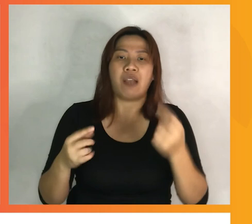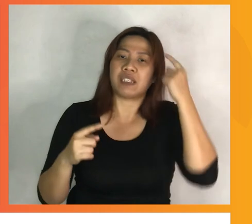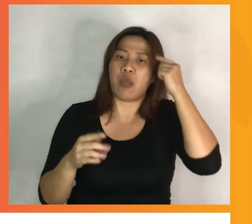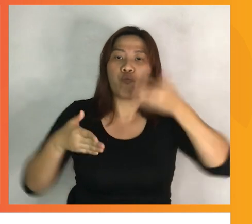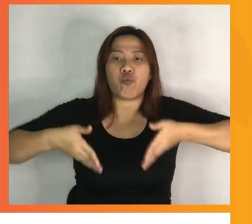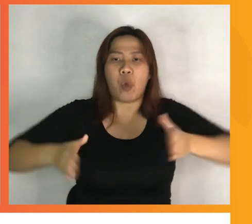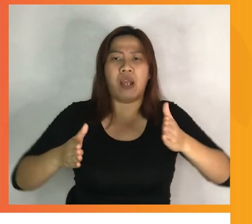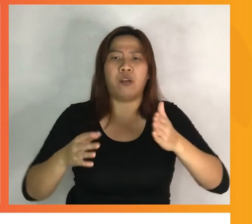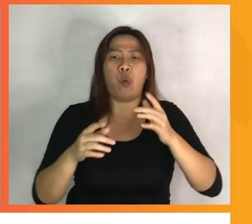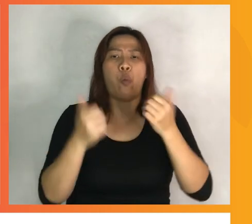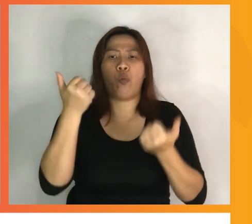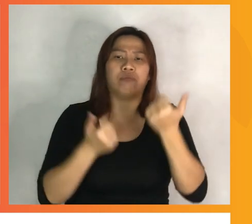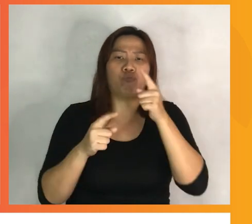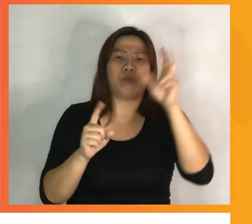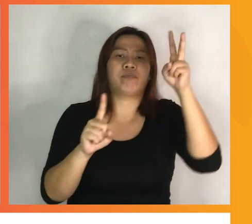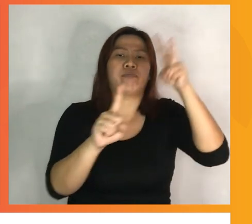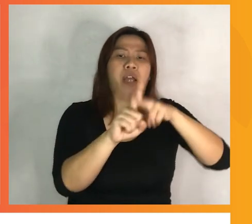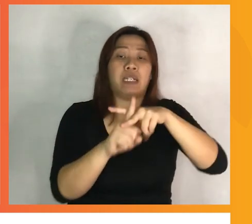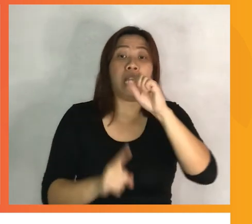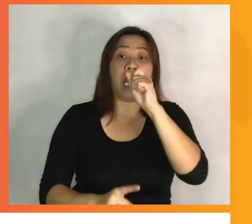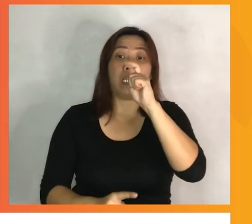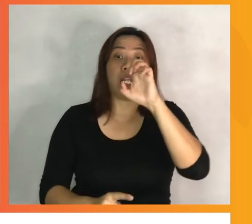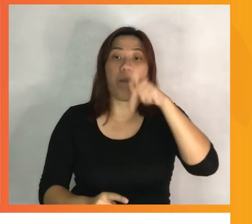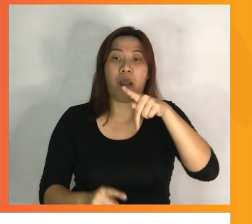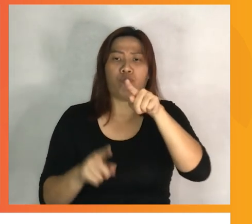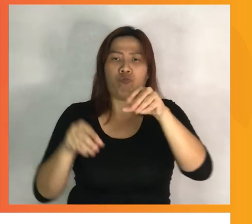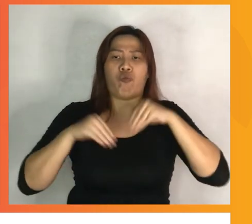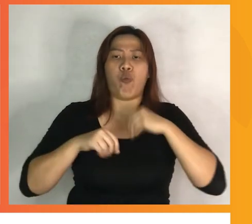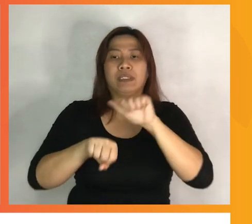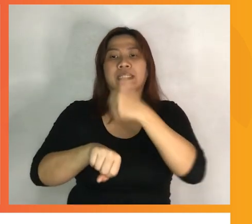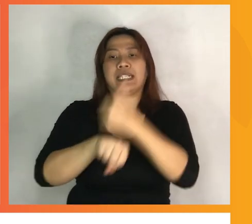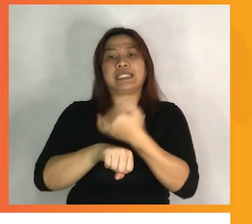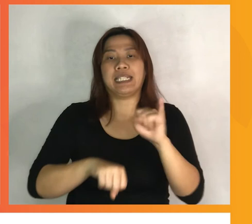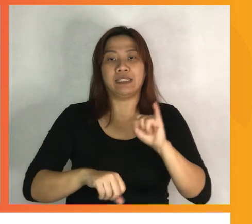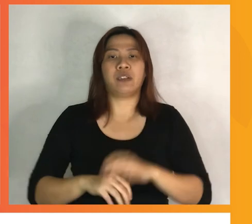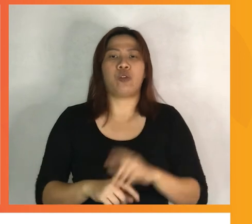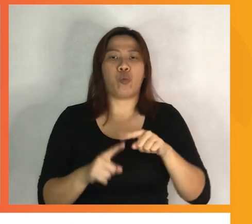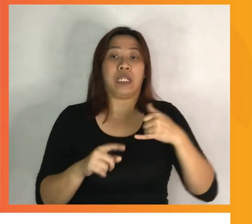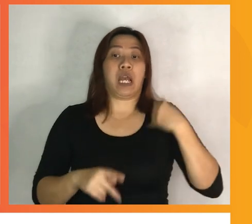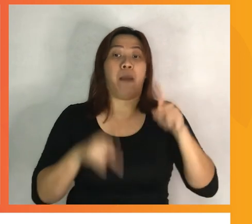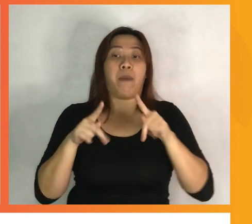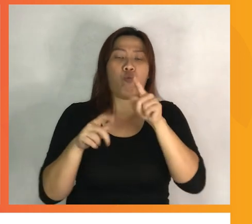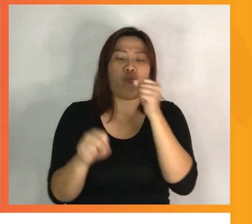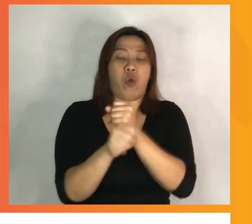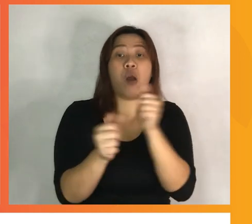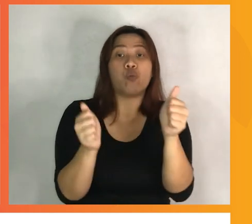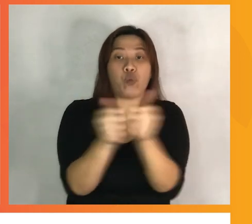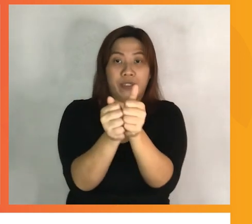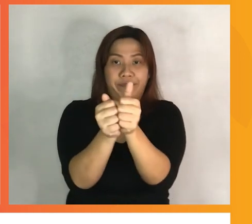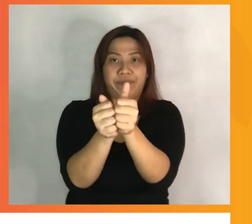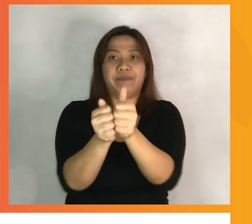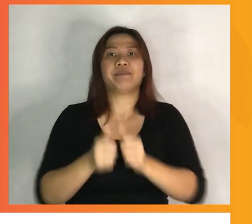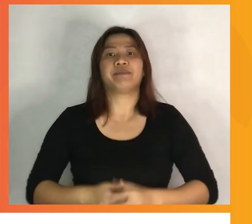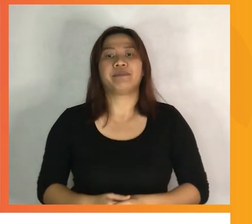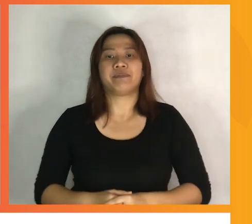of ways in which you could apply the STEP adaptation tool to your own settings and to the young people with